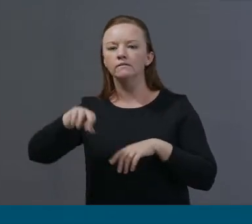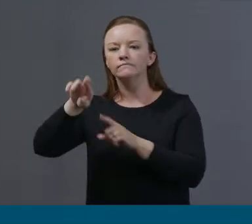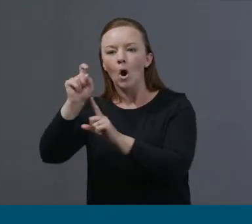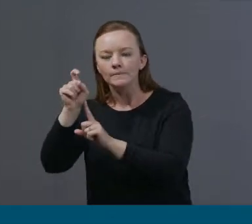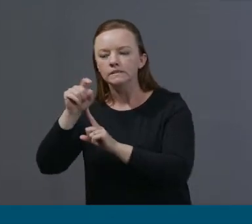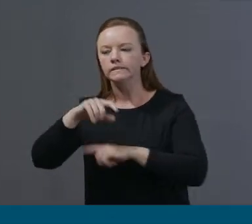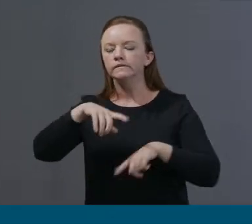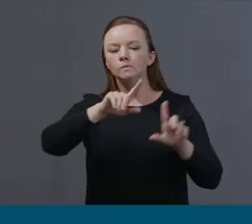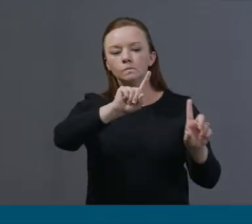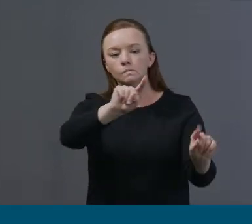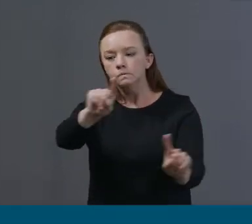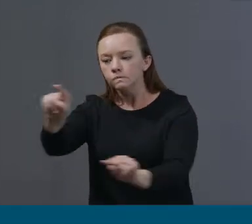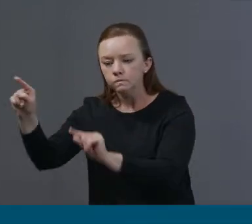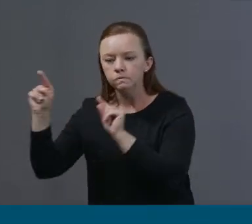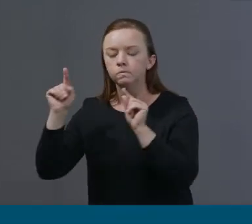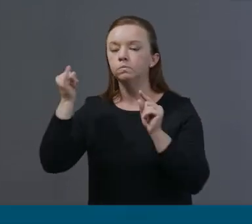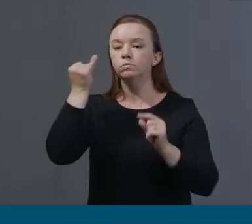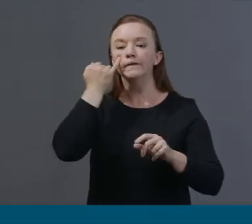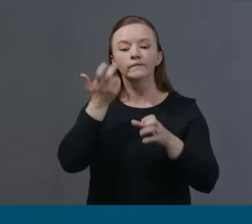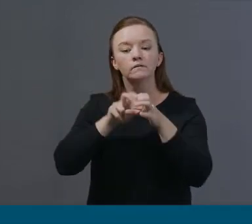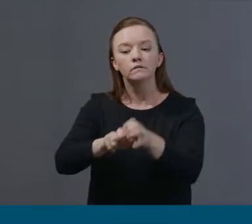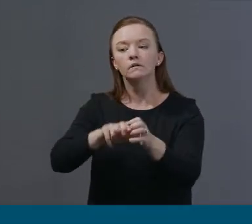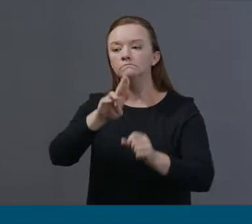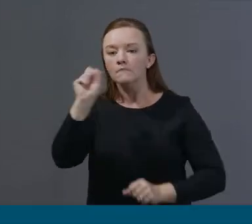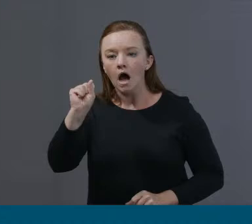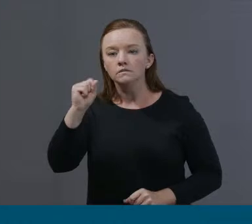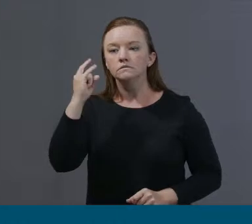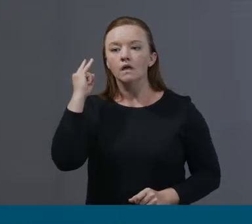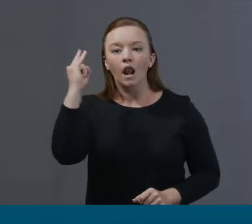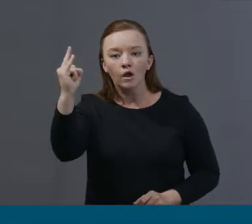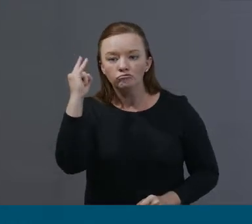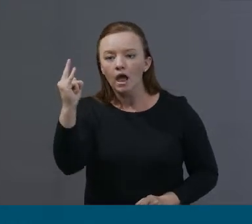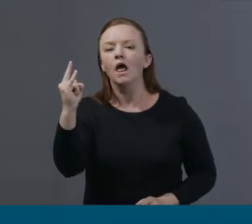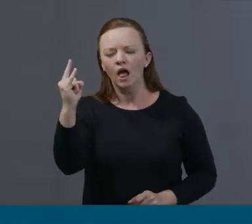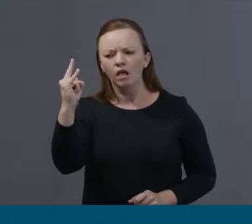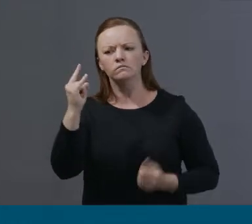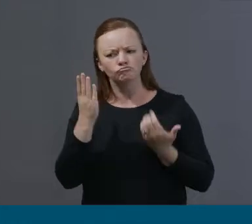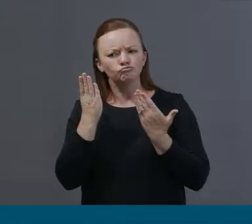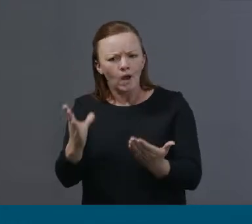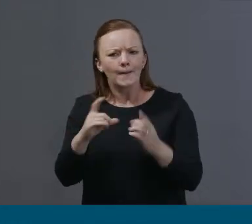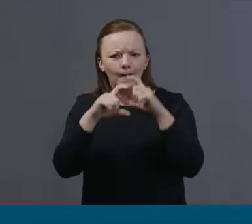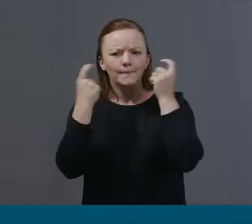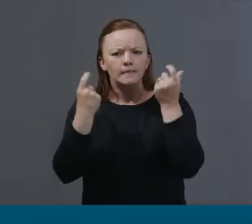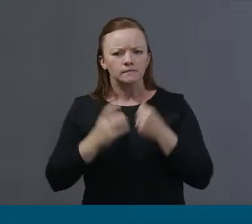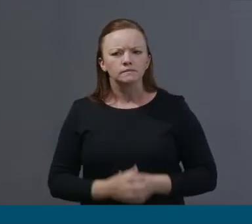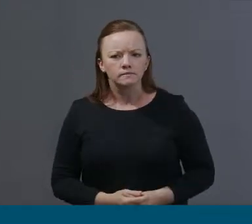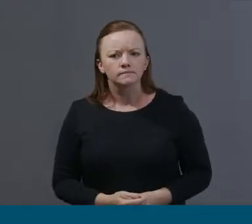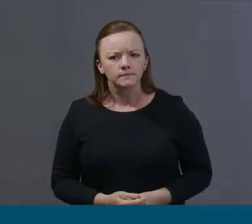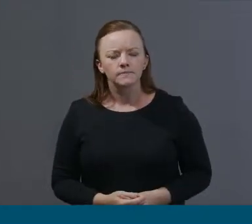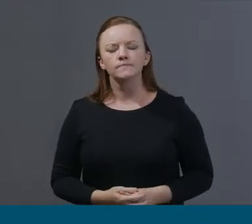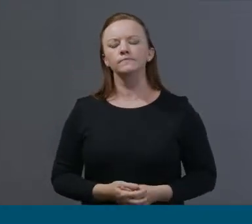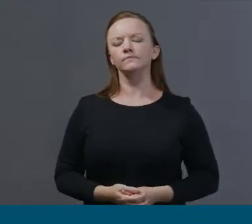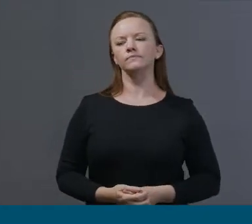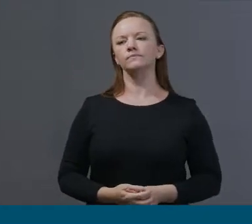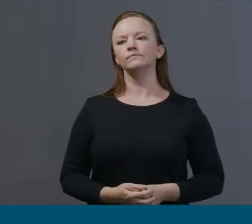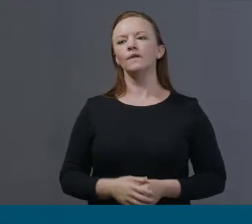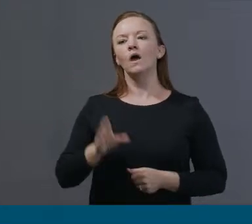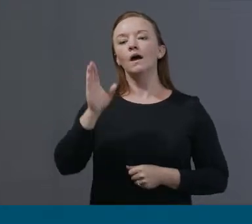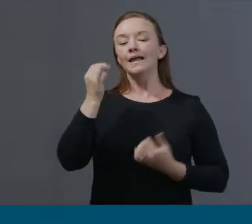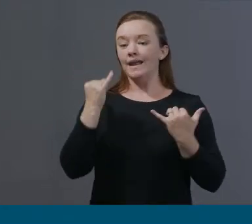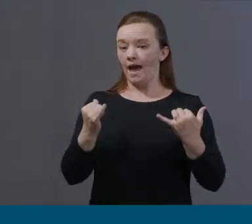you're on mass transits. We are going to change and update guidance so that